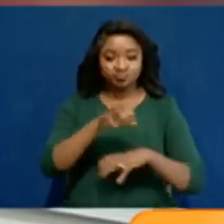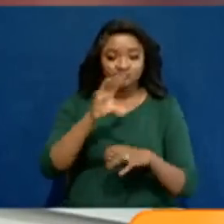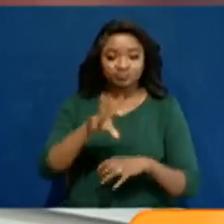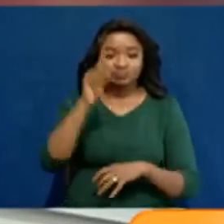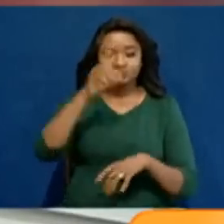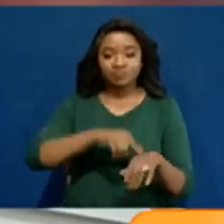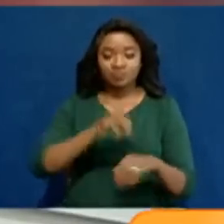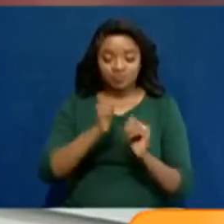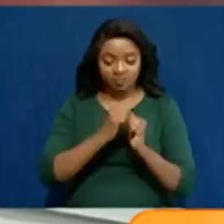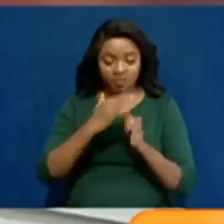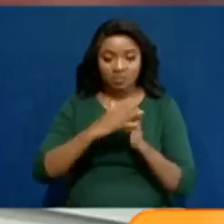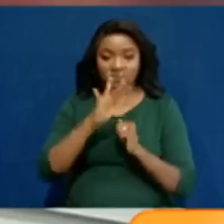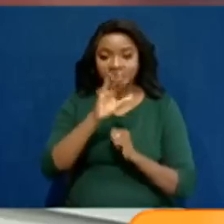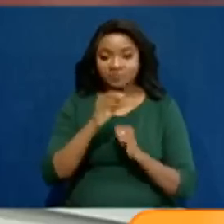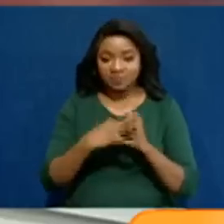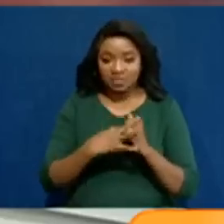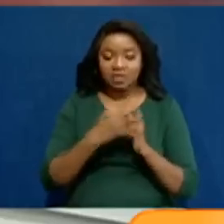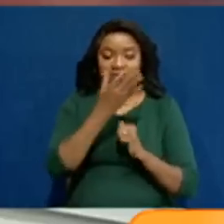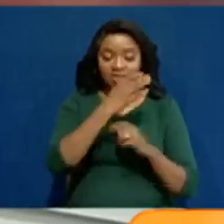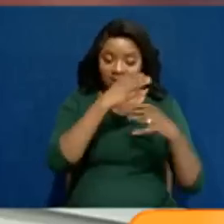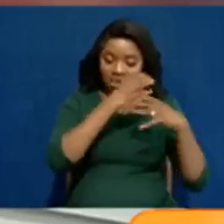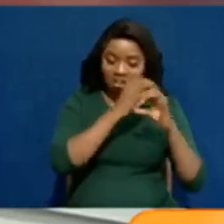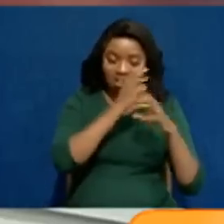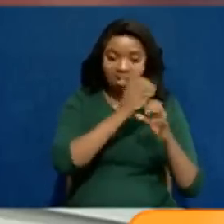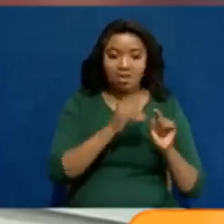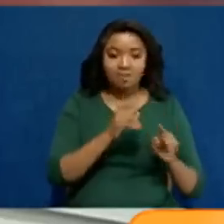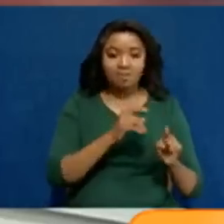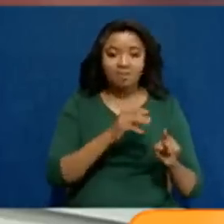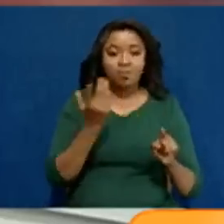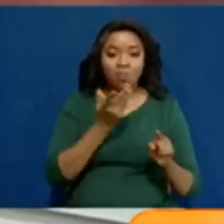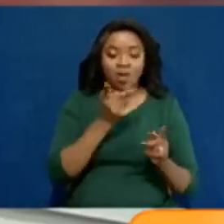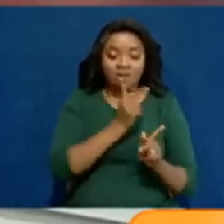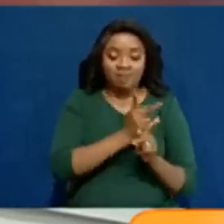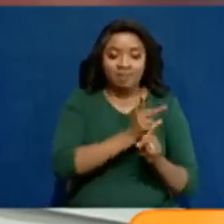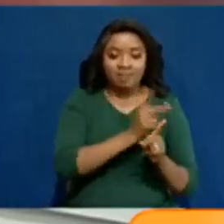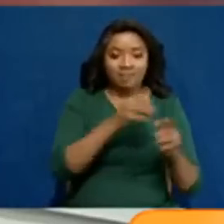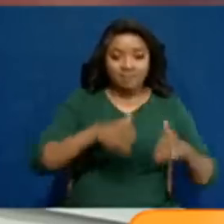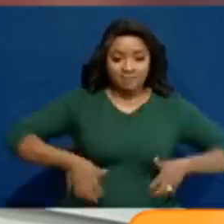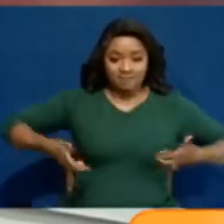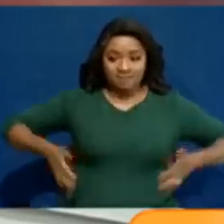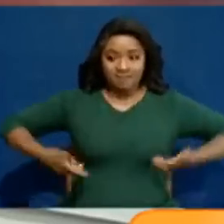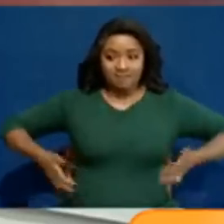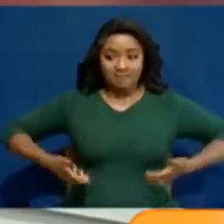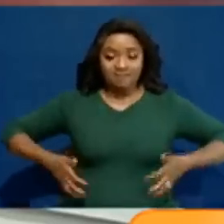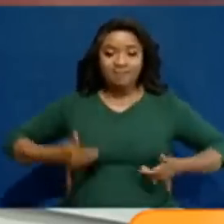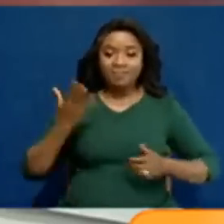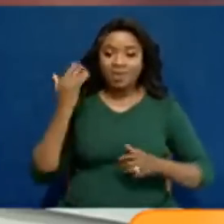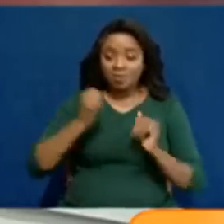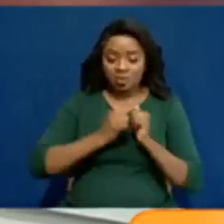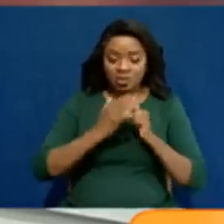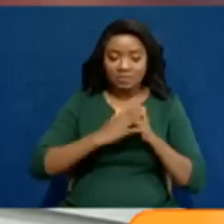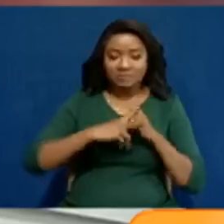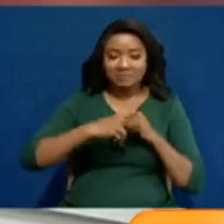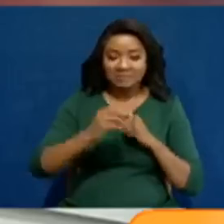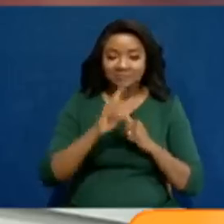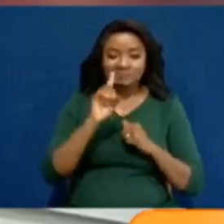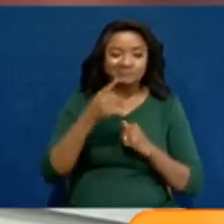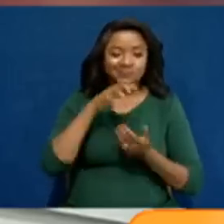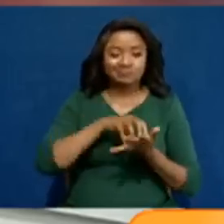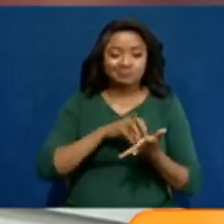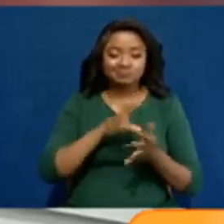in 1958 in laboratory-reared monkeys. Now, in the early 1970s, the first cases in the world were reported